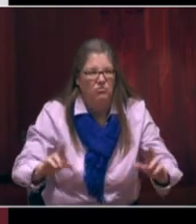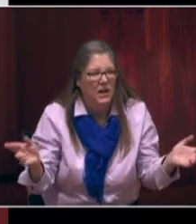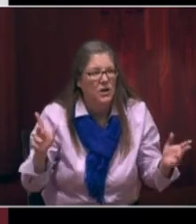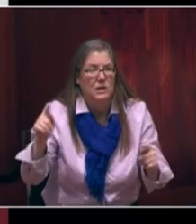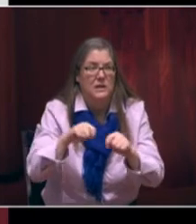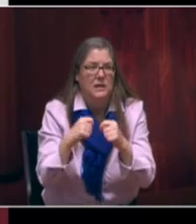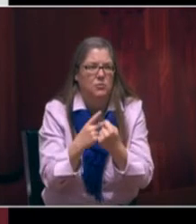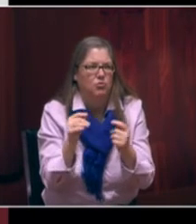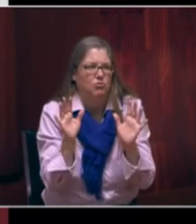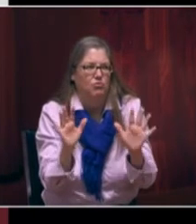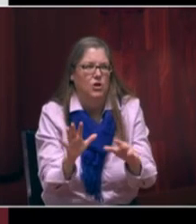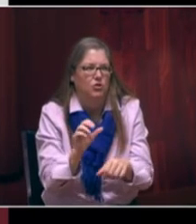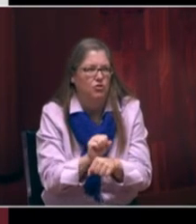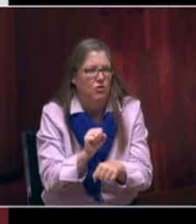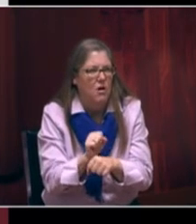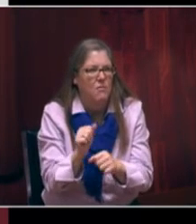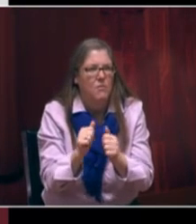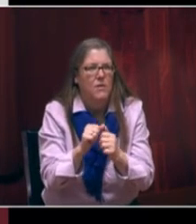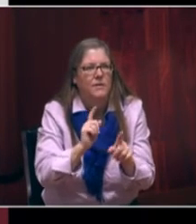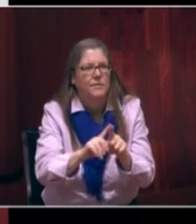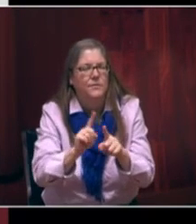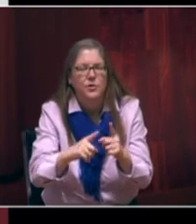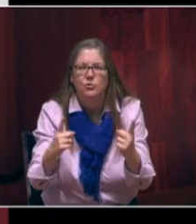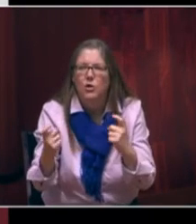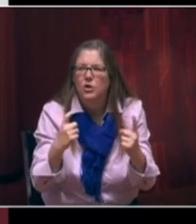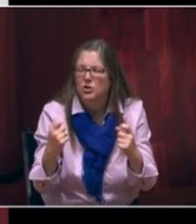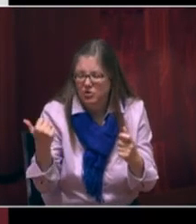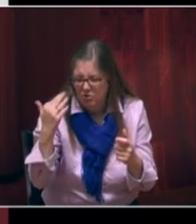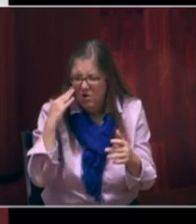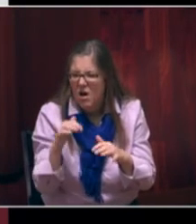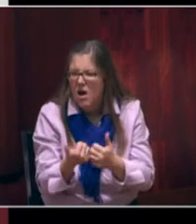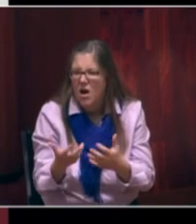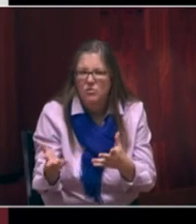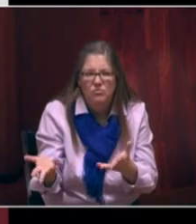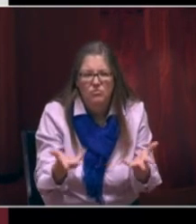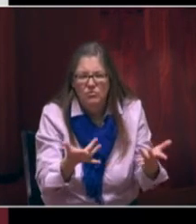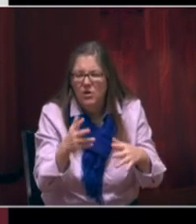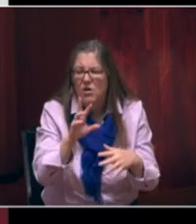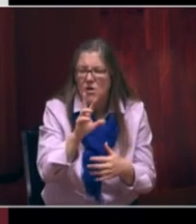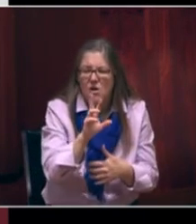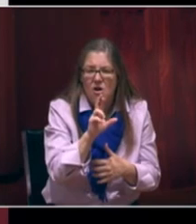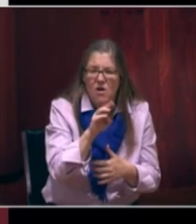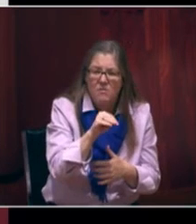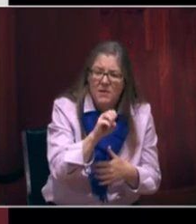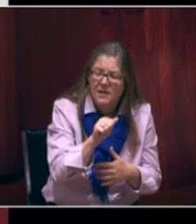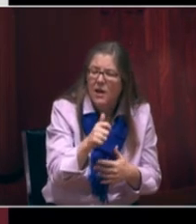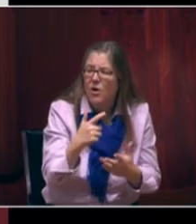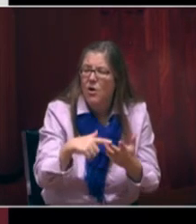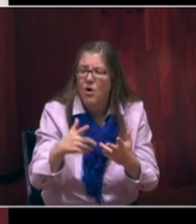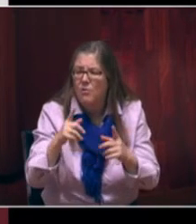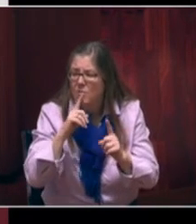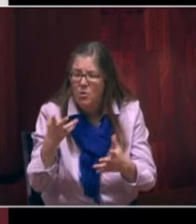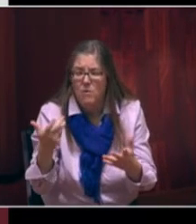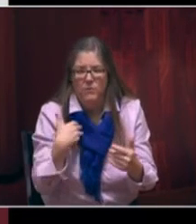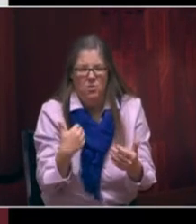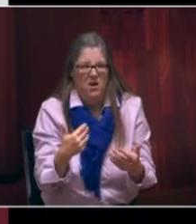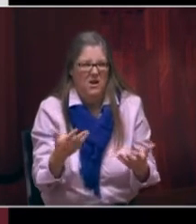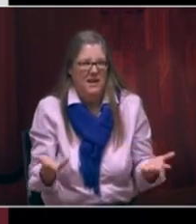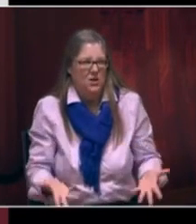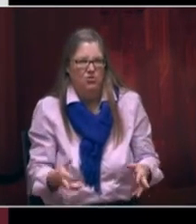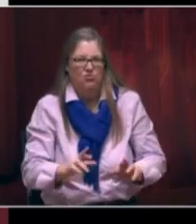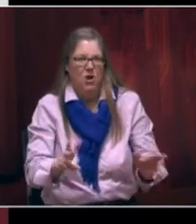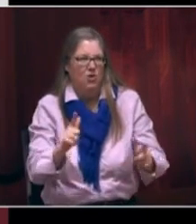great job dealing with all the different questions that come in as you take either the RMSA or the SAO report. We're standing by, ready to help.